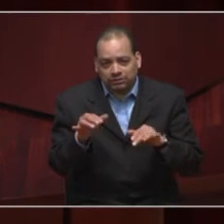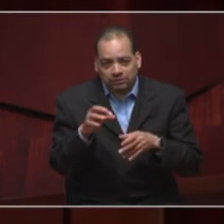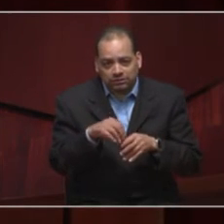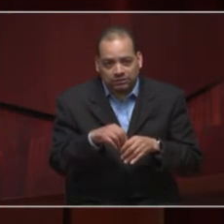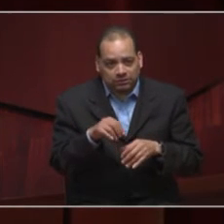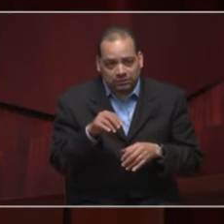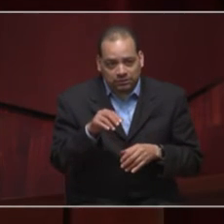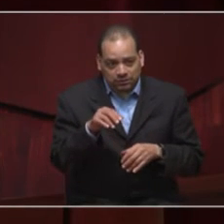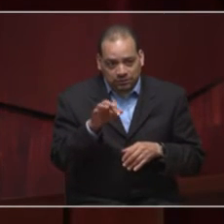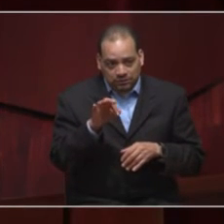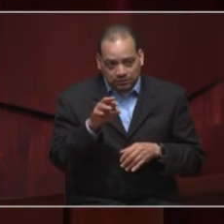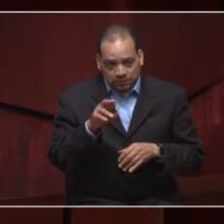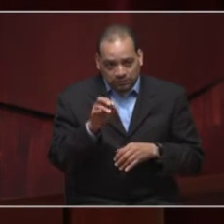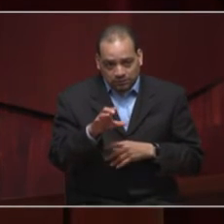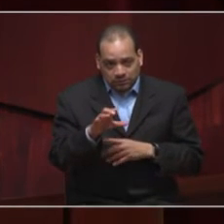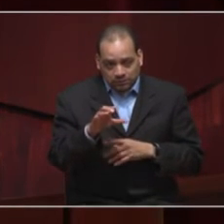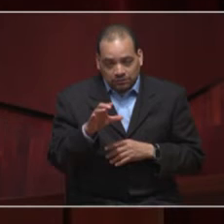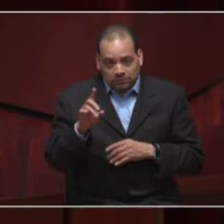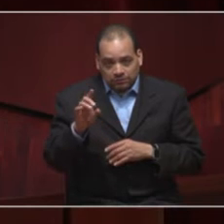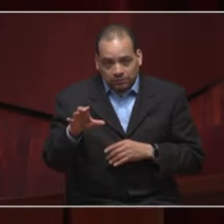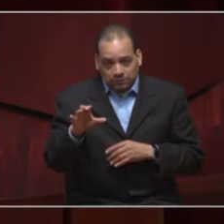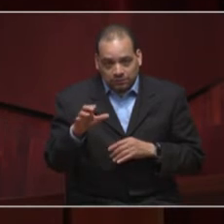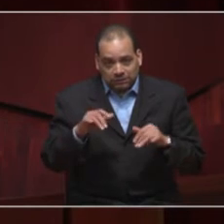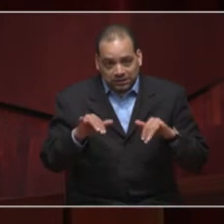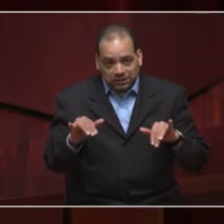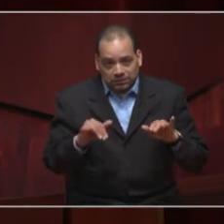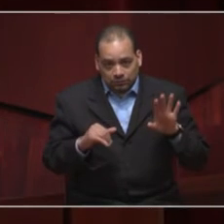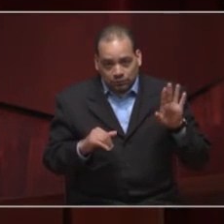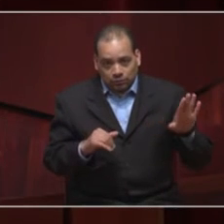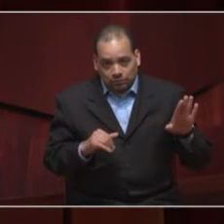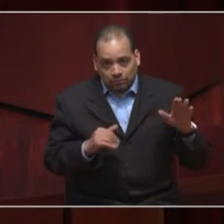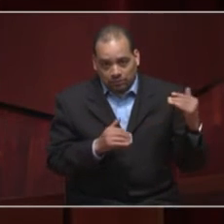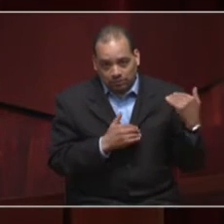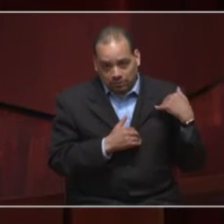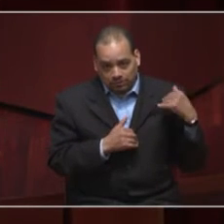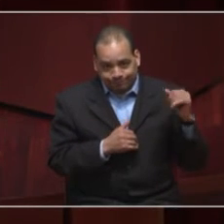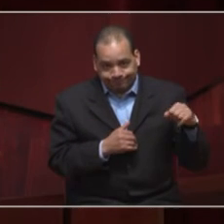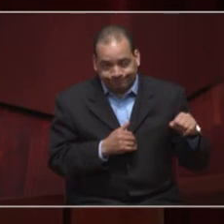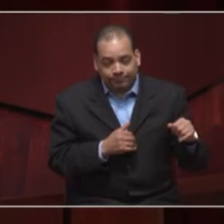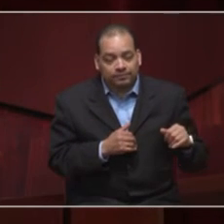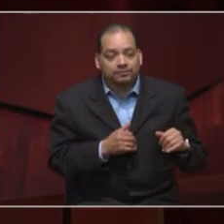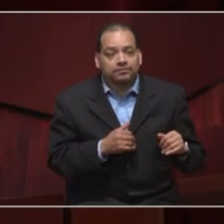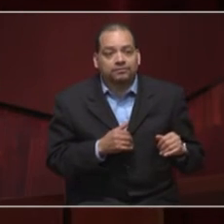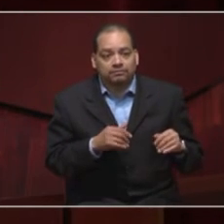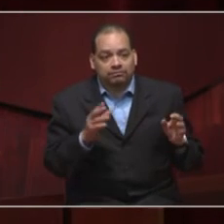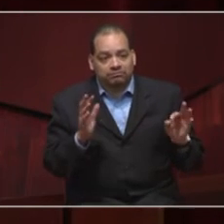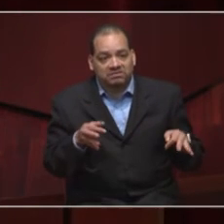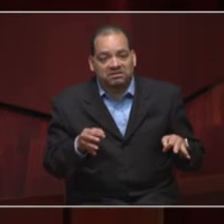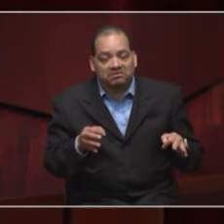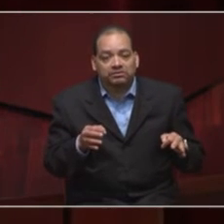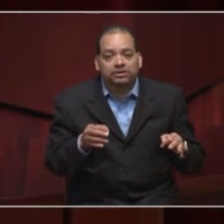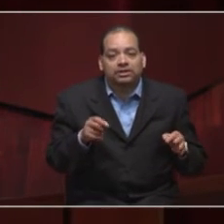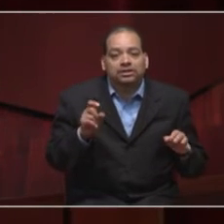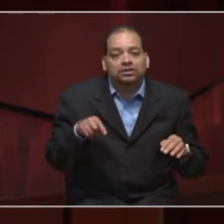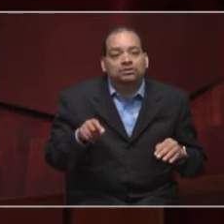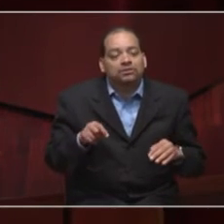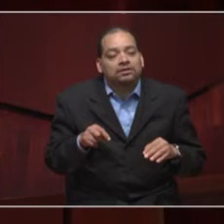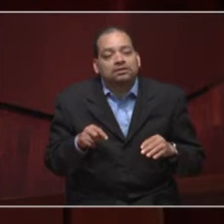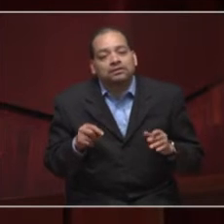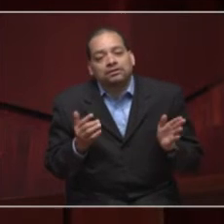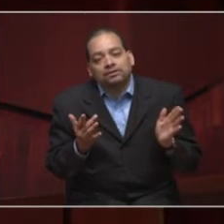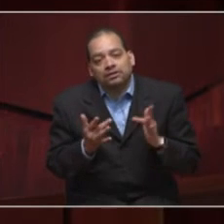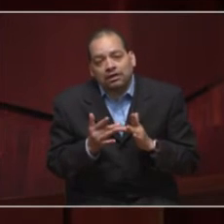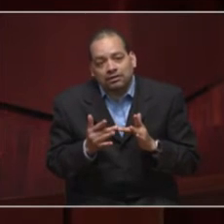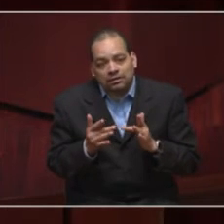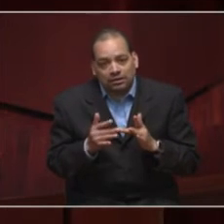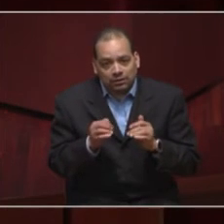December, then they are your responsibility. And you definitely need to be in contact with